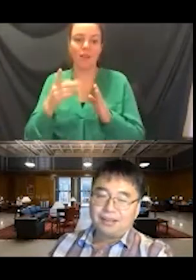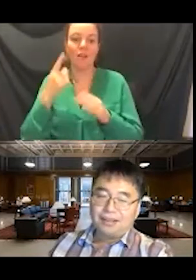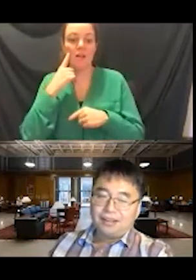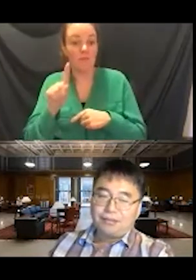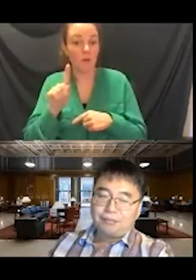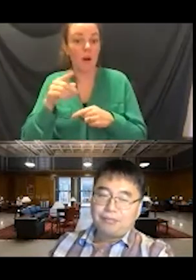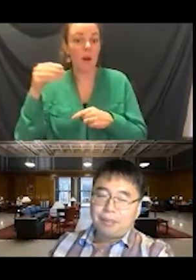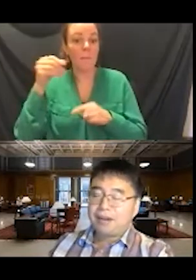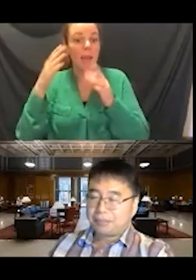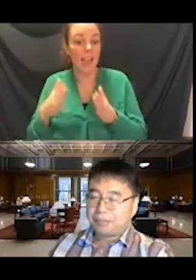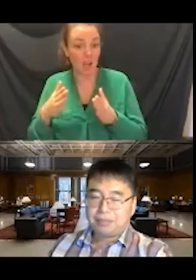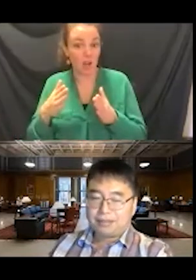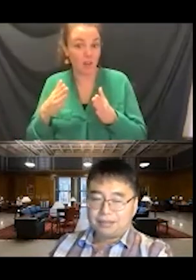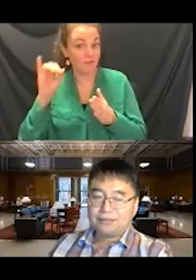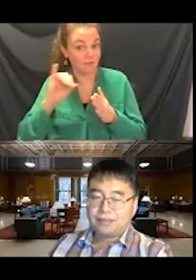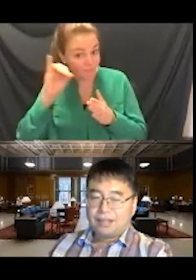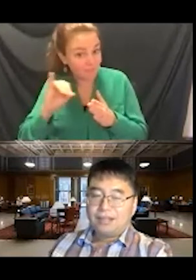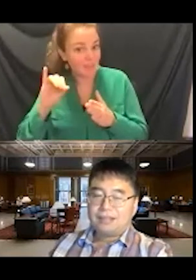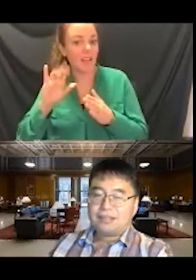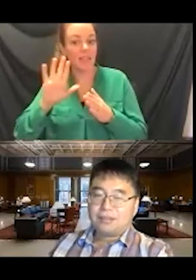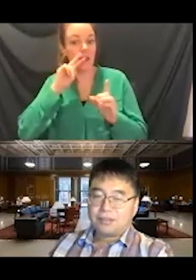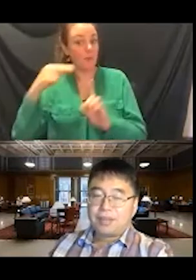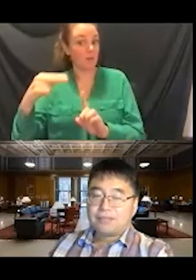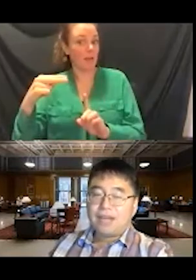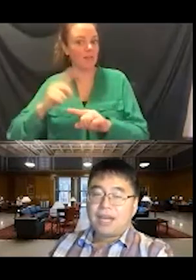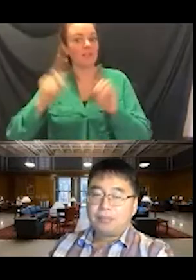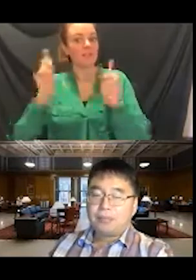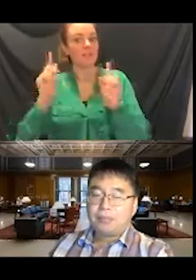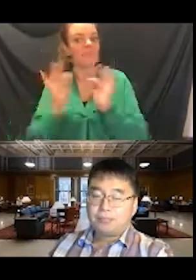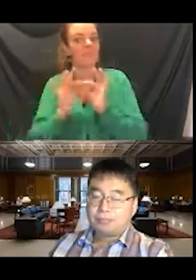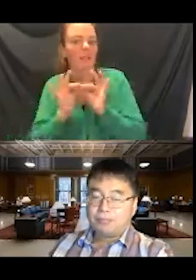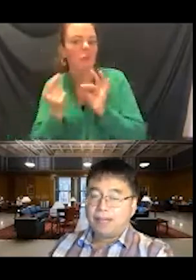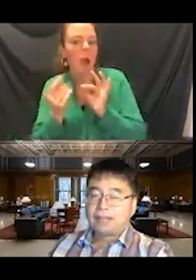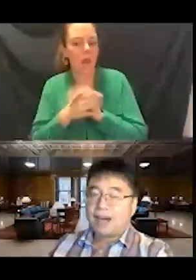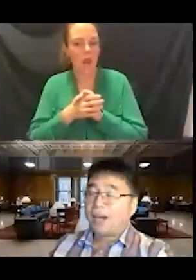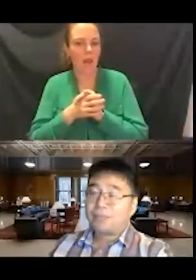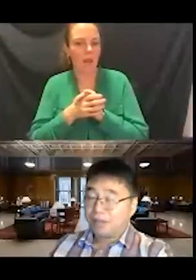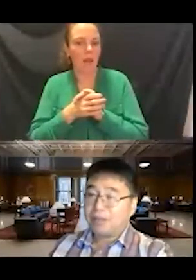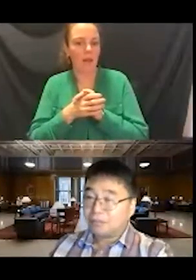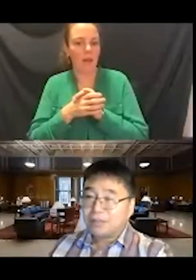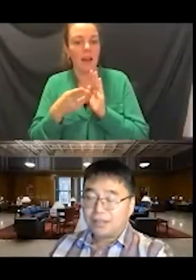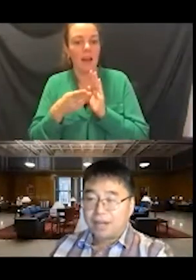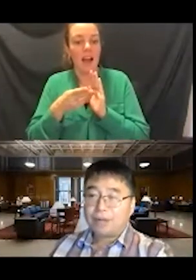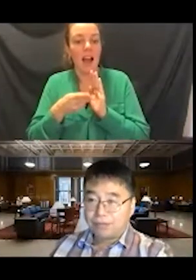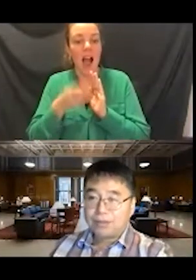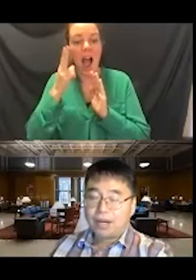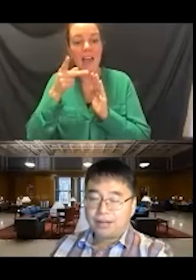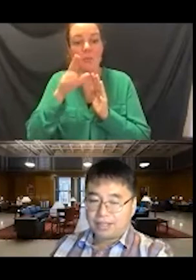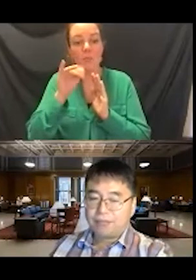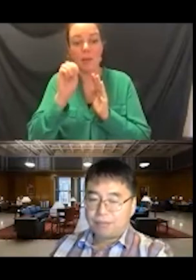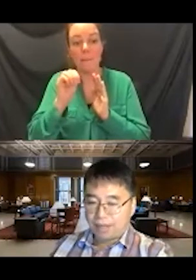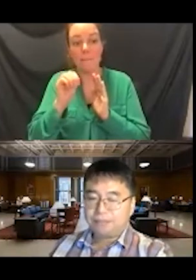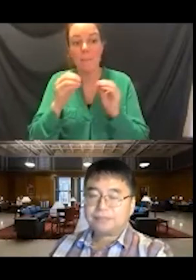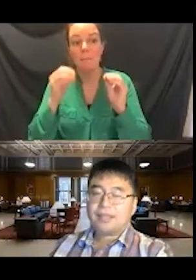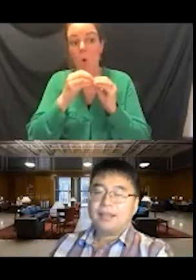they, from the payer's perspective, it's something is valuable if it provides higher premium, right? Higher revenue, higher